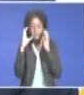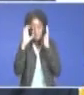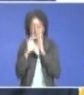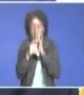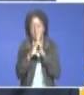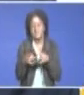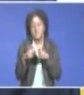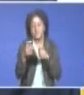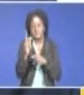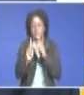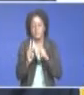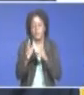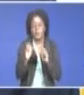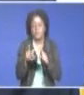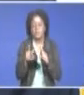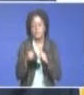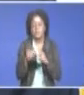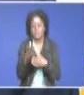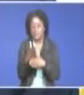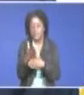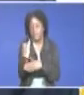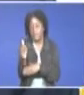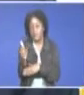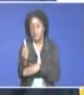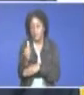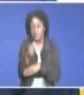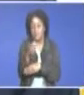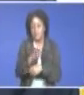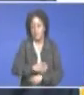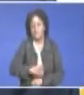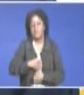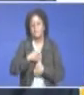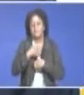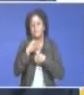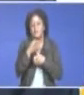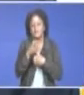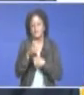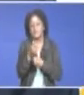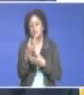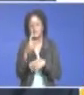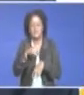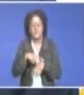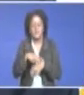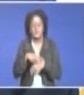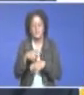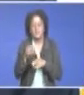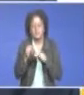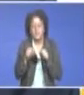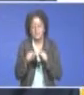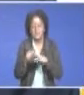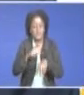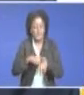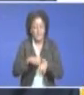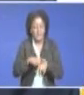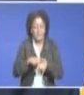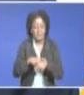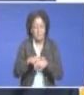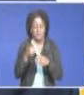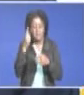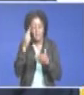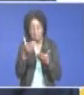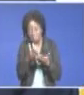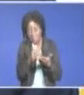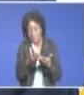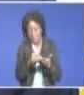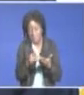share their own emotions. A lot of times they spend time flipping through GIF files and to figure out